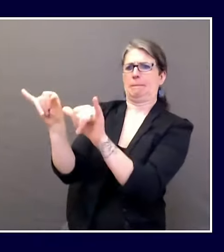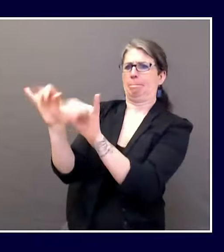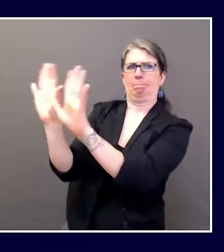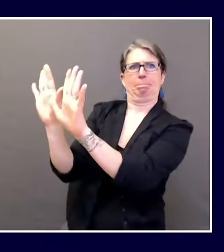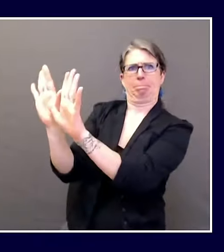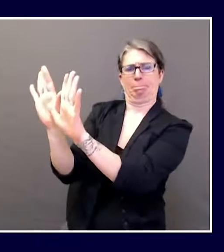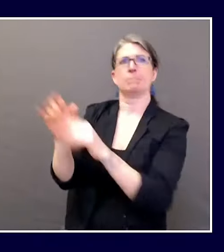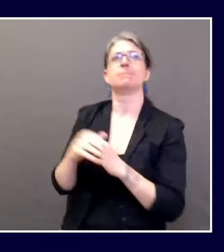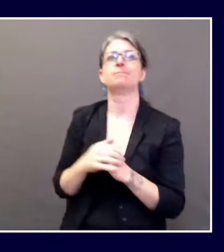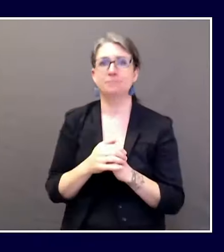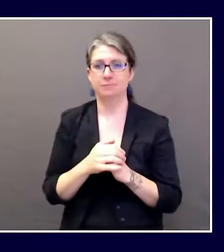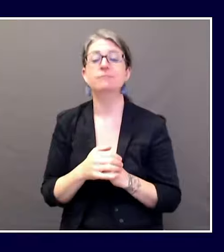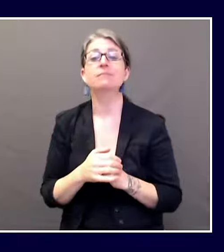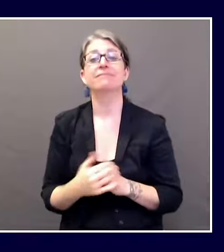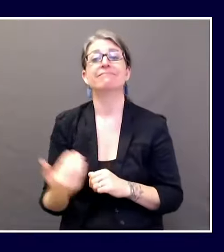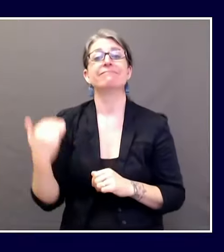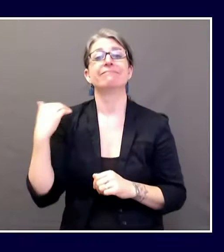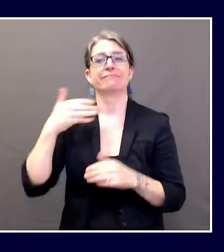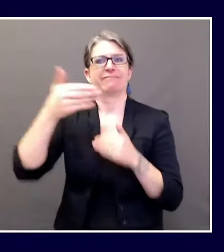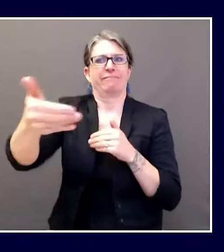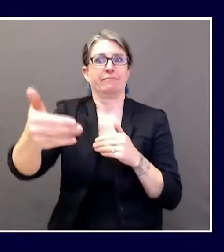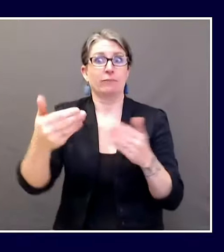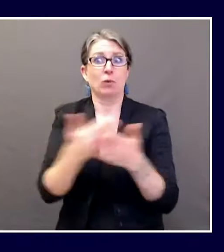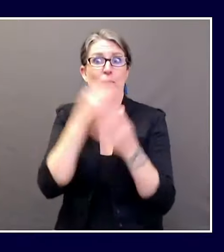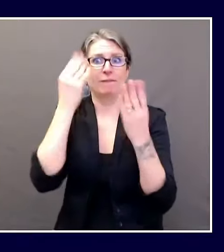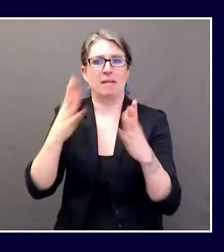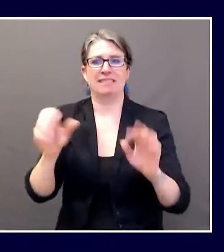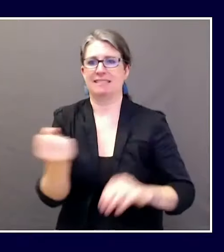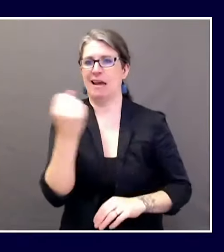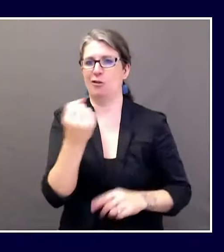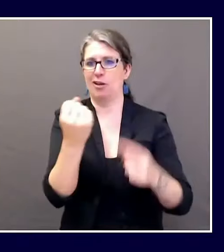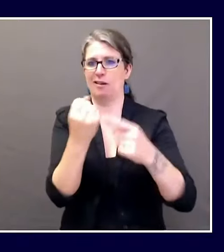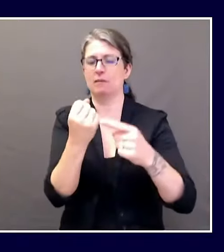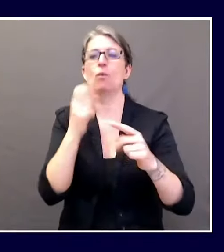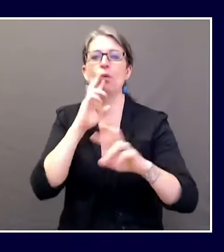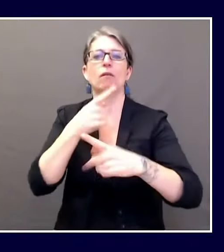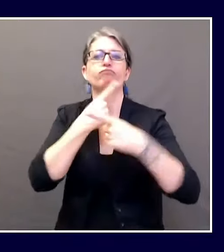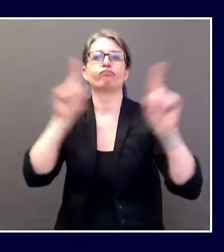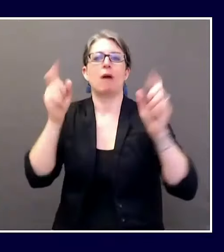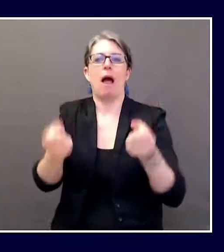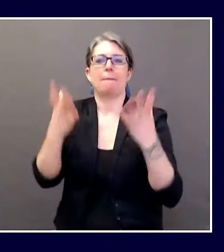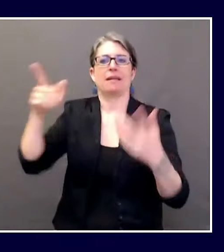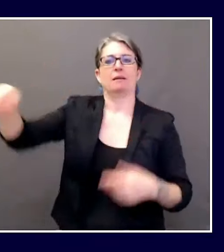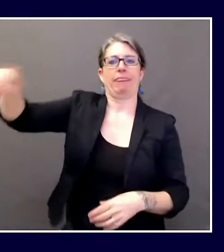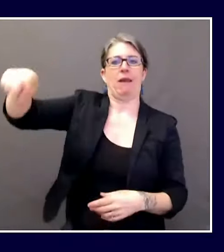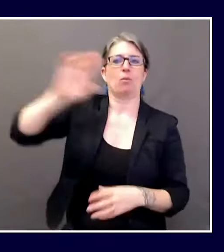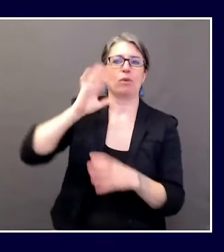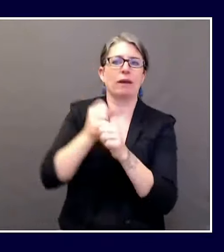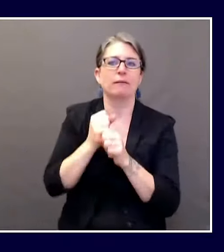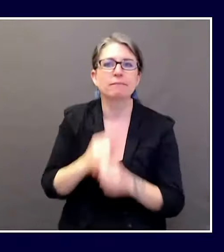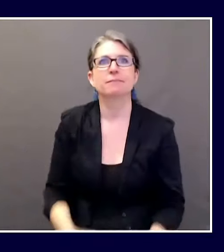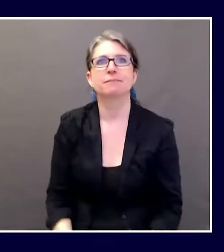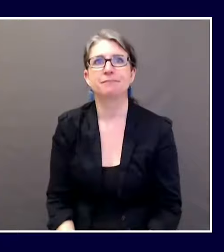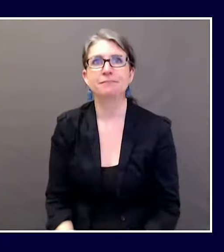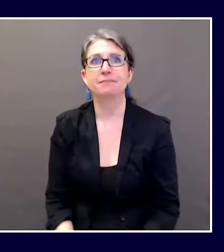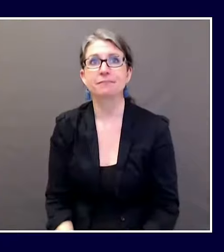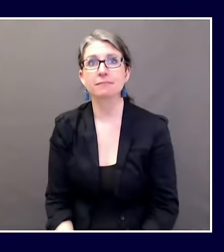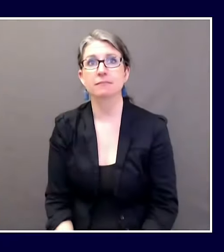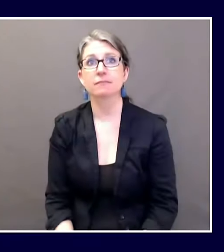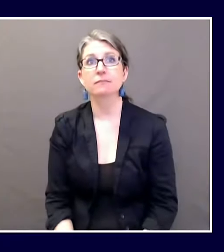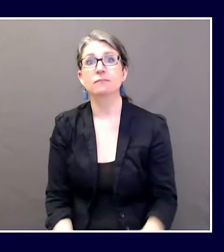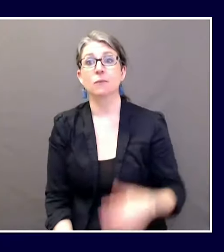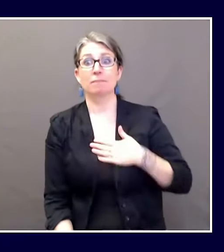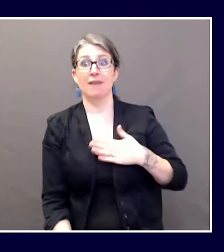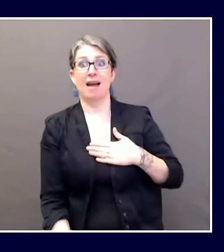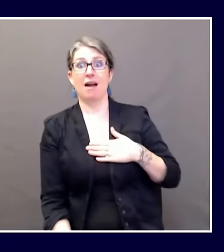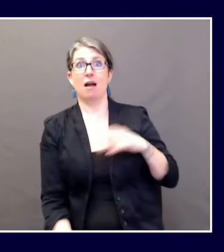A few notes and observations about next week's allocation. The volume of Moderna vaccine that we are receiving next week